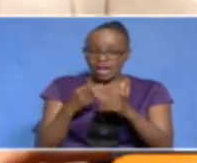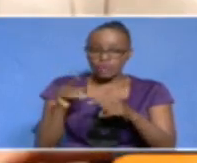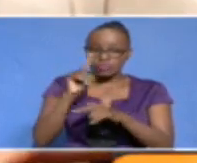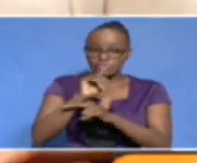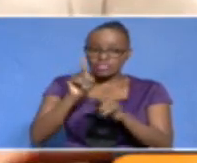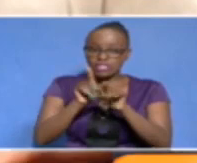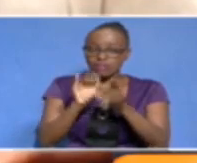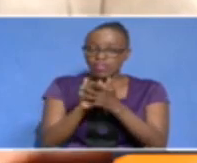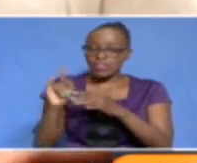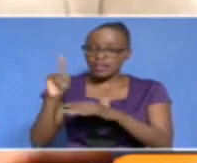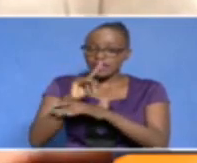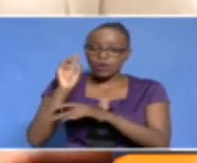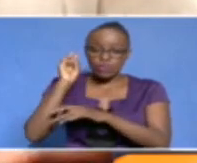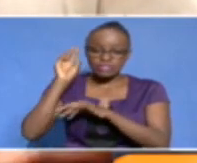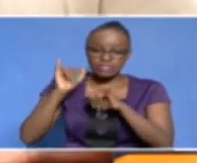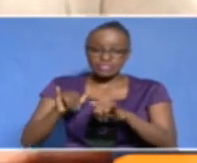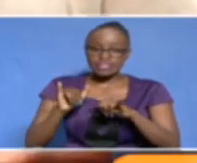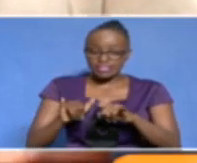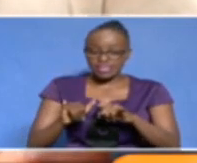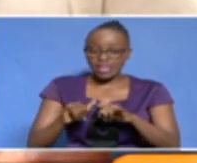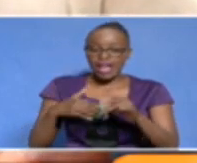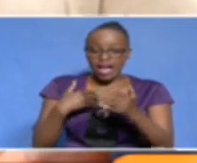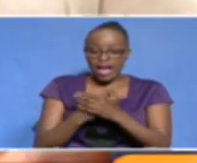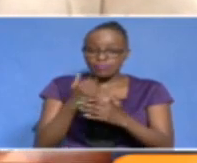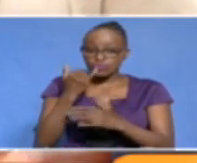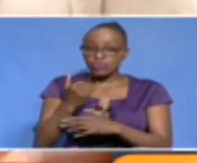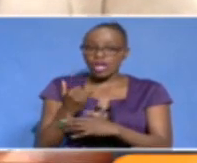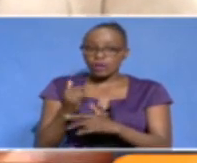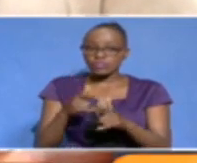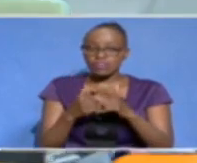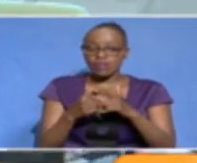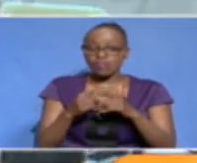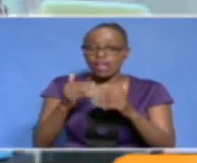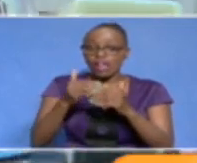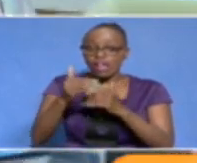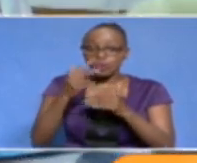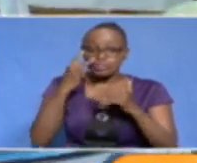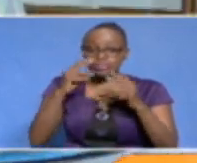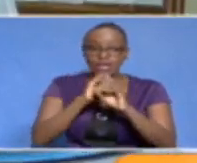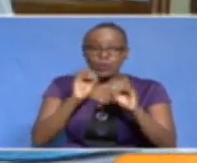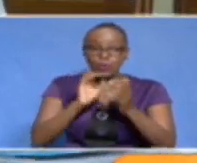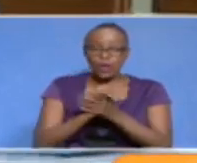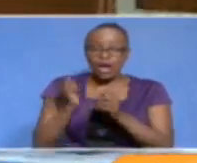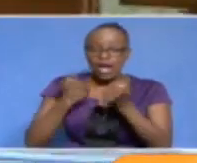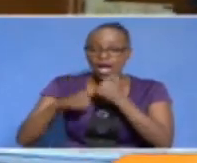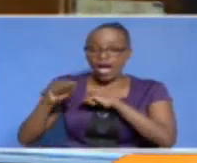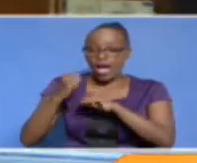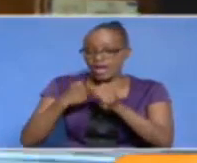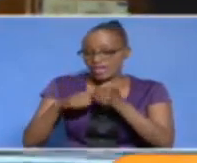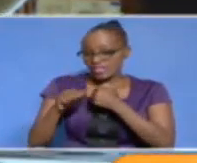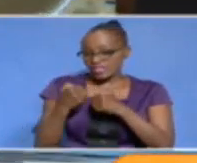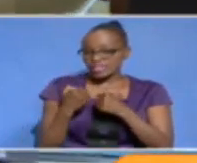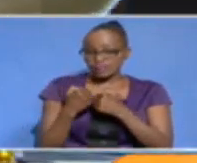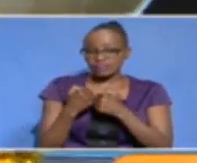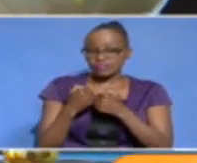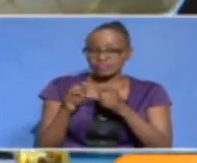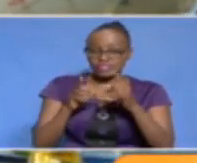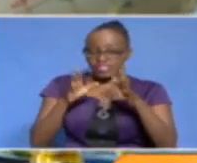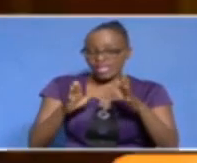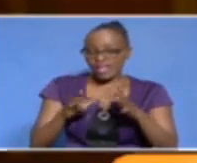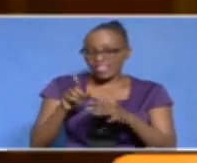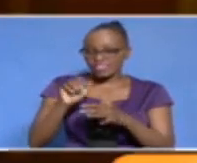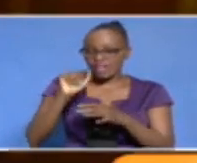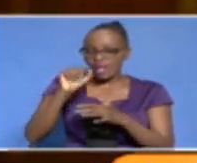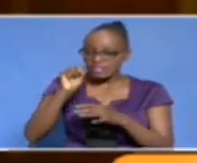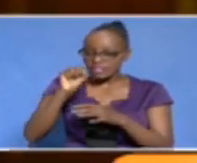ile siku bado atakaa hapa, kwa sababu mpaka sasa mbele ni giza. Acting Managing Director Albin Sang has said the delay has